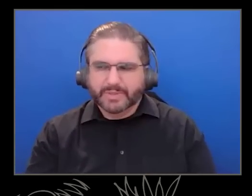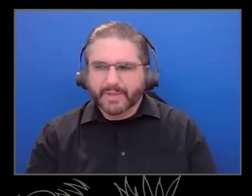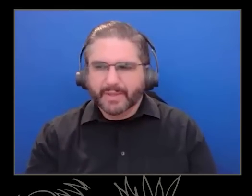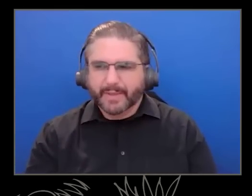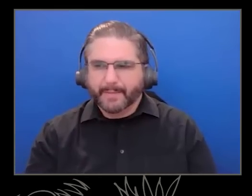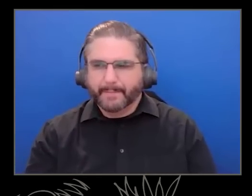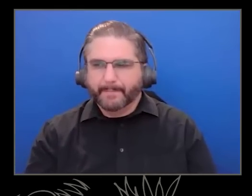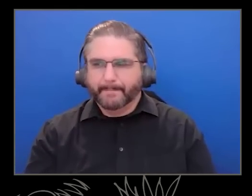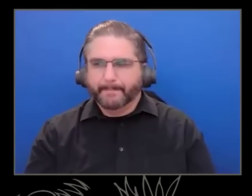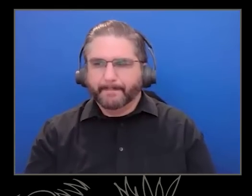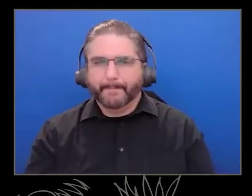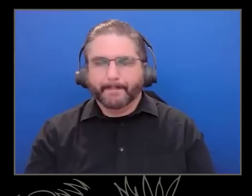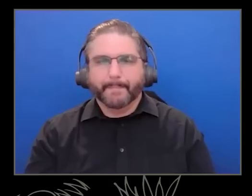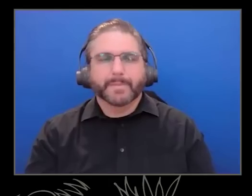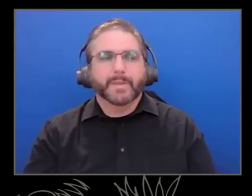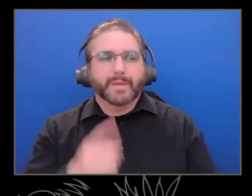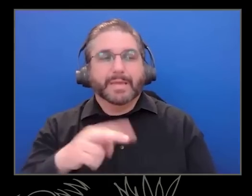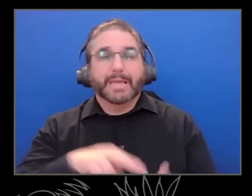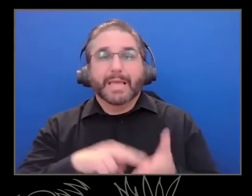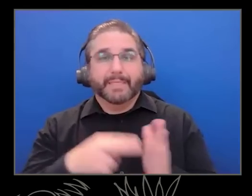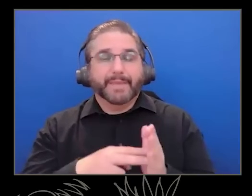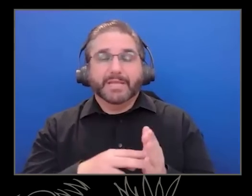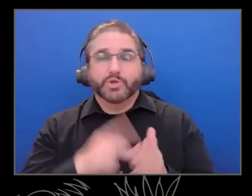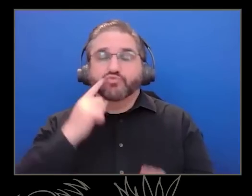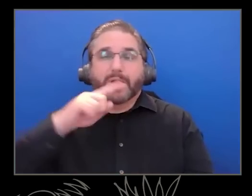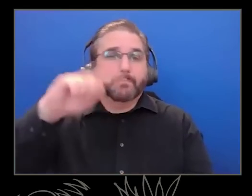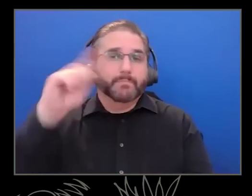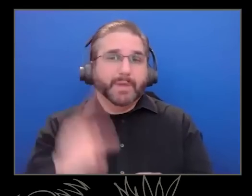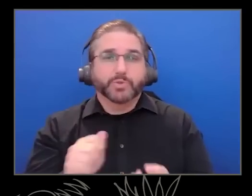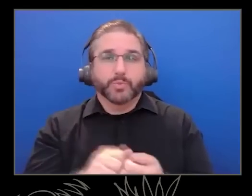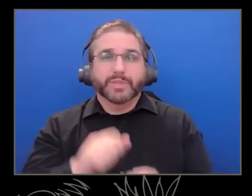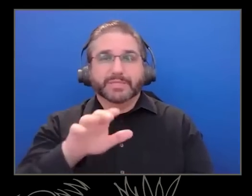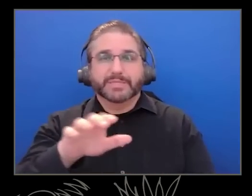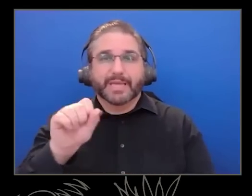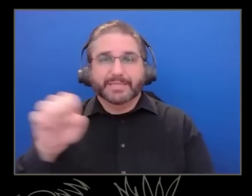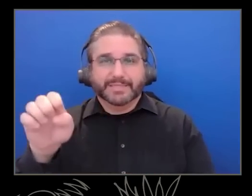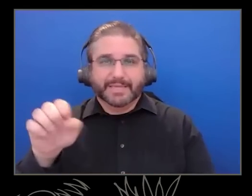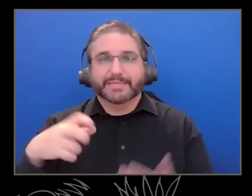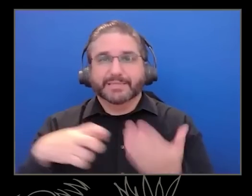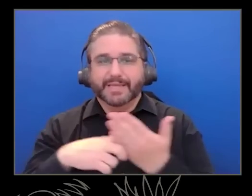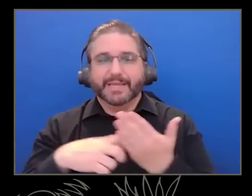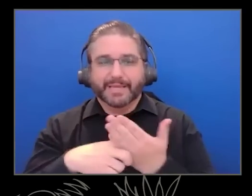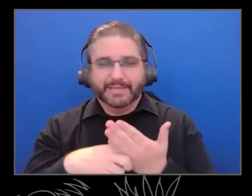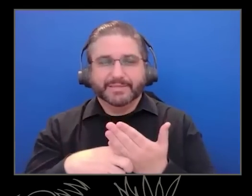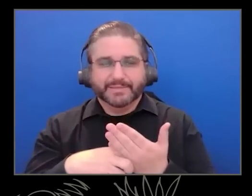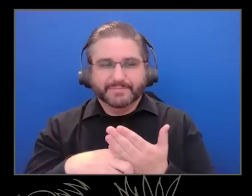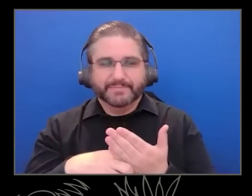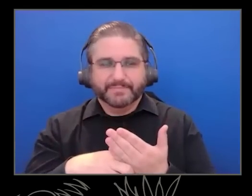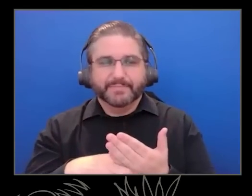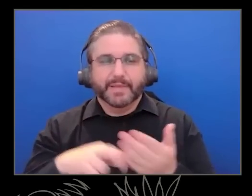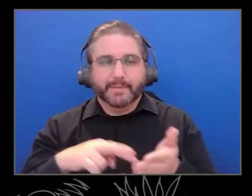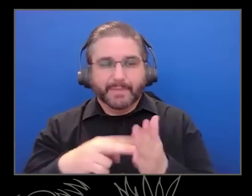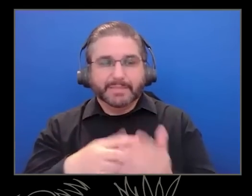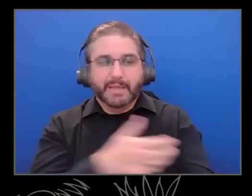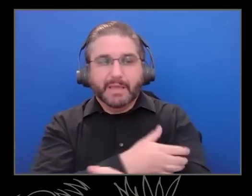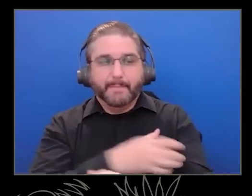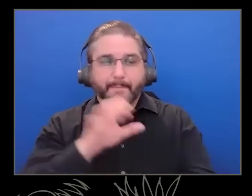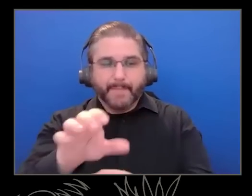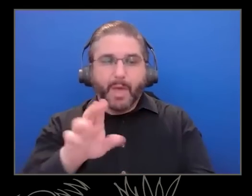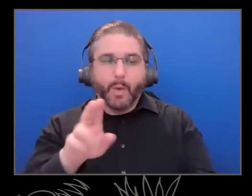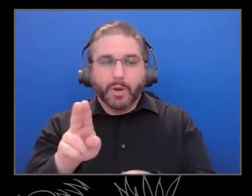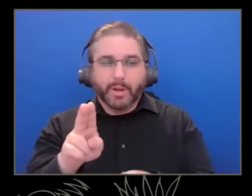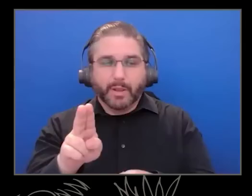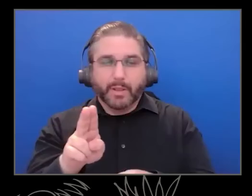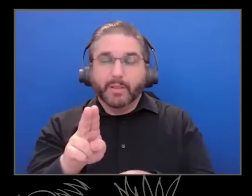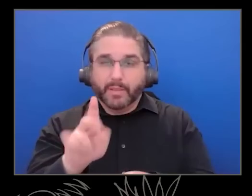So this resulted in a dramatic reduction in CSE tickets, customer empowerment, and improved the time to fix issues